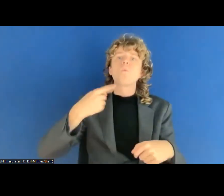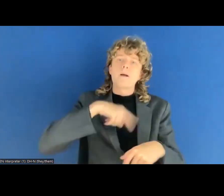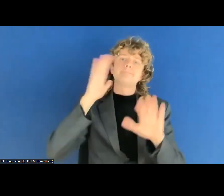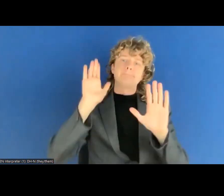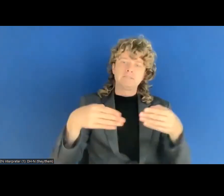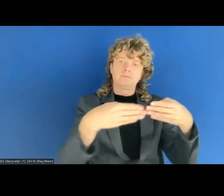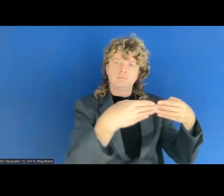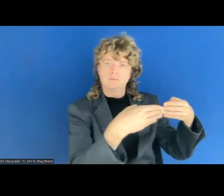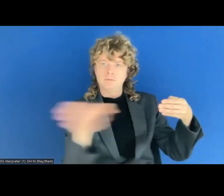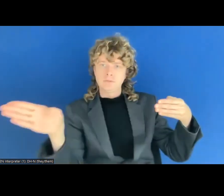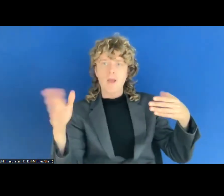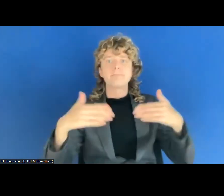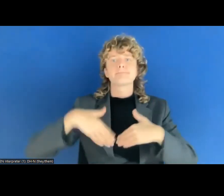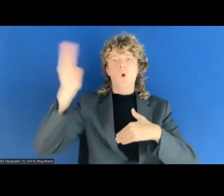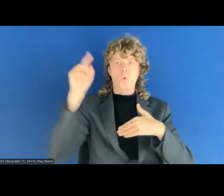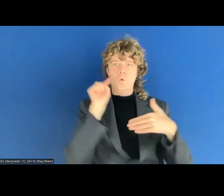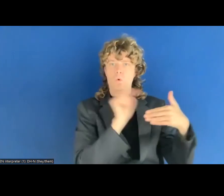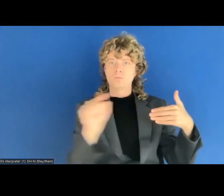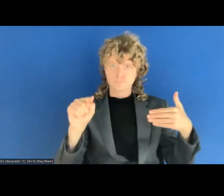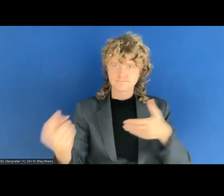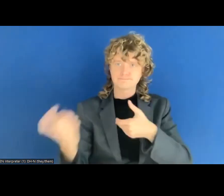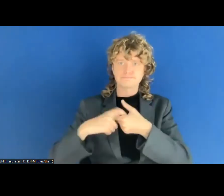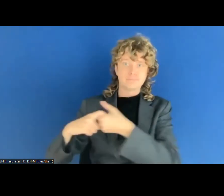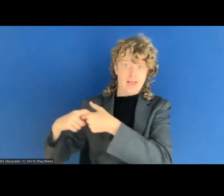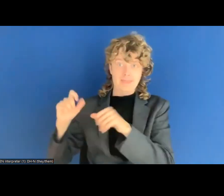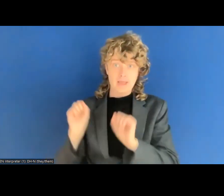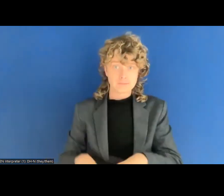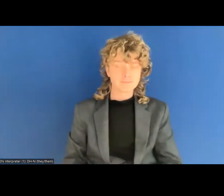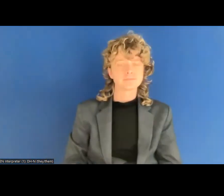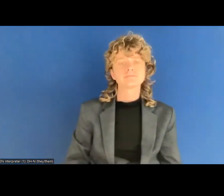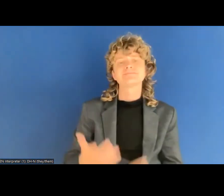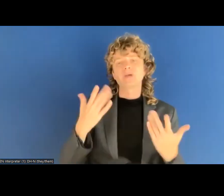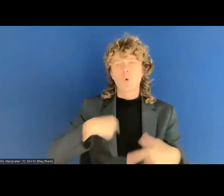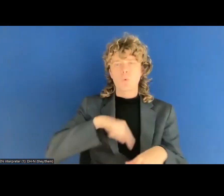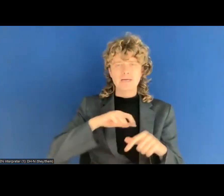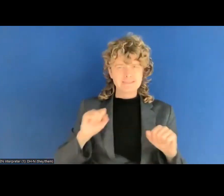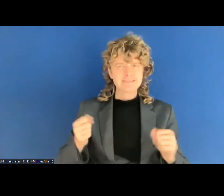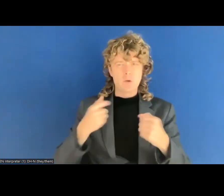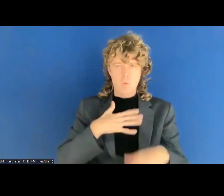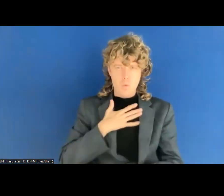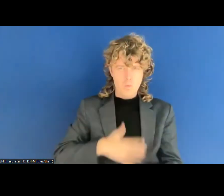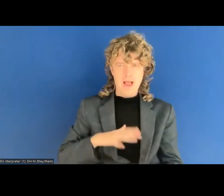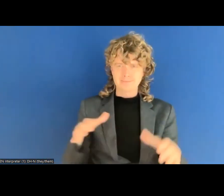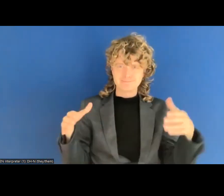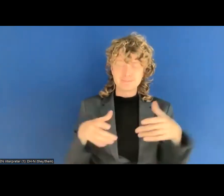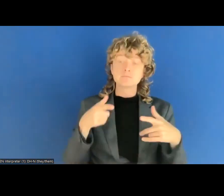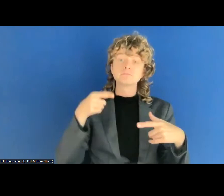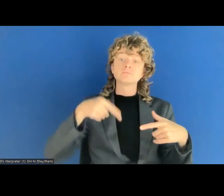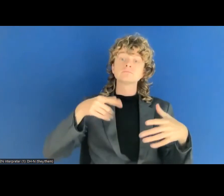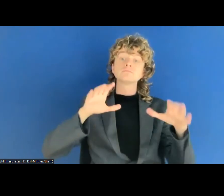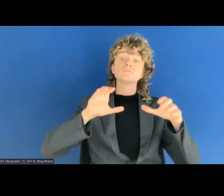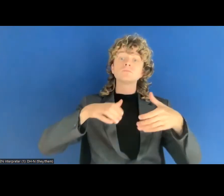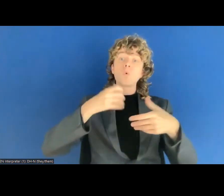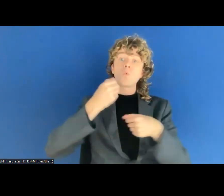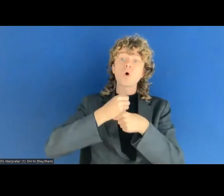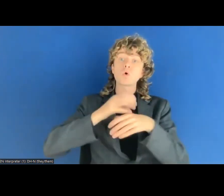just say that we are trying in the joint technical body, the joint working group, to make sure that the standards and the processes and the meetings and everything we